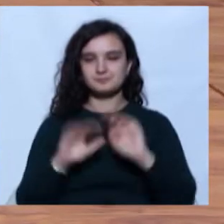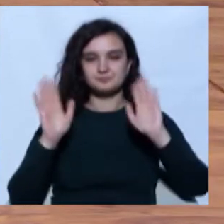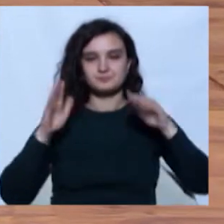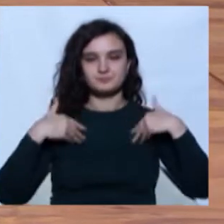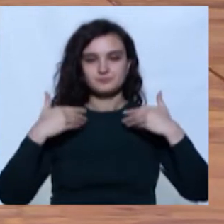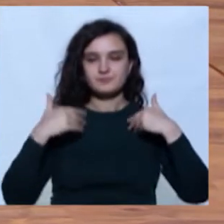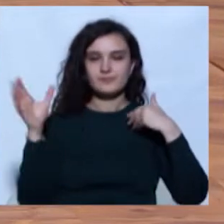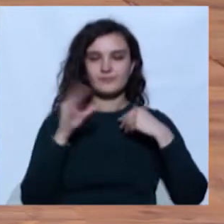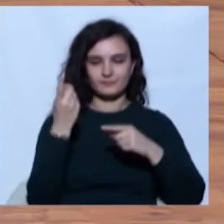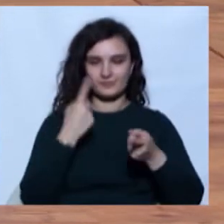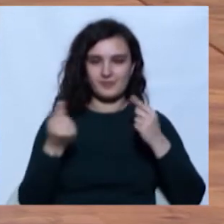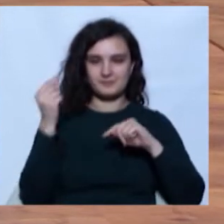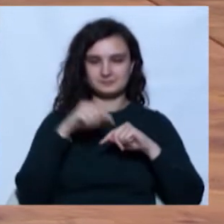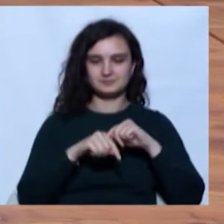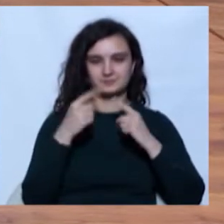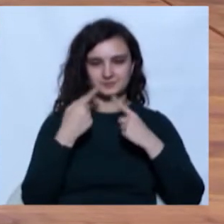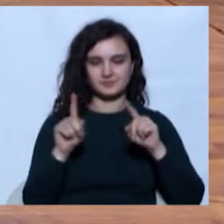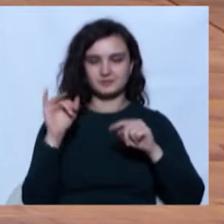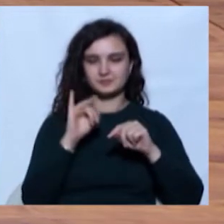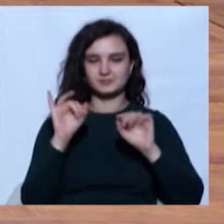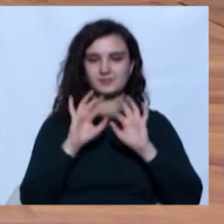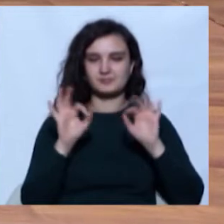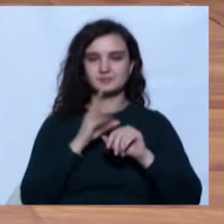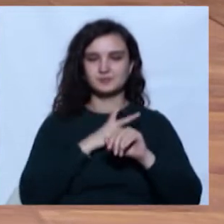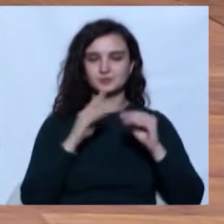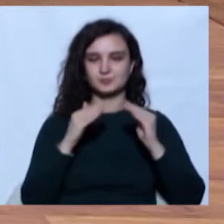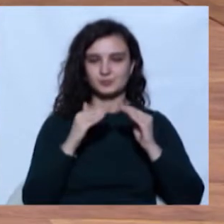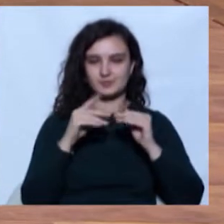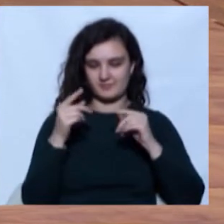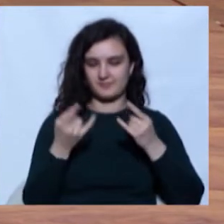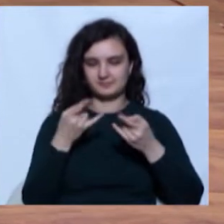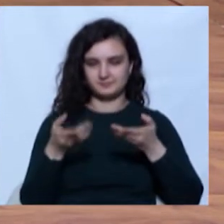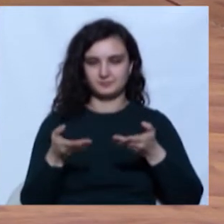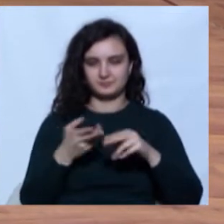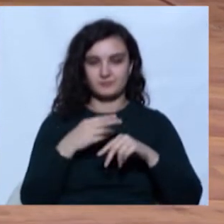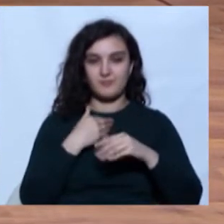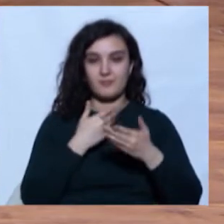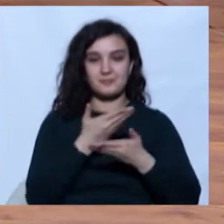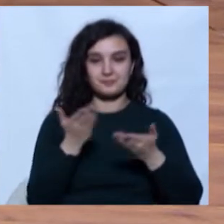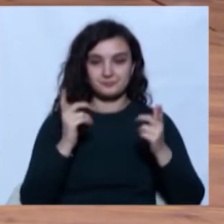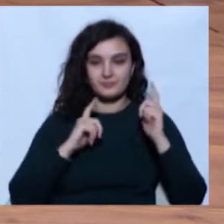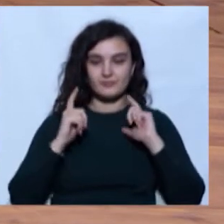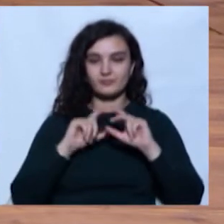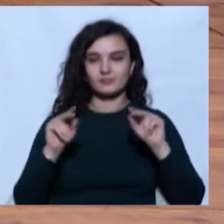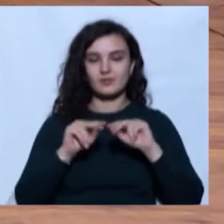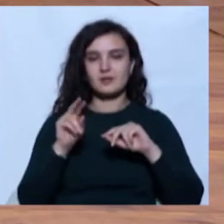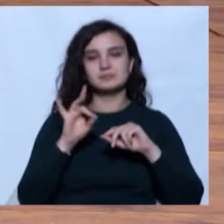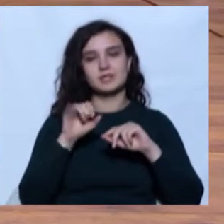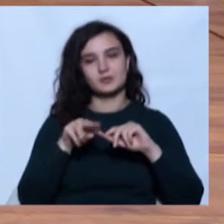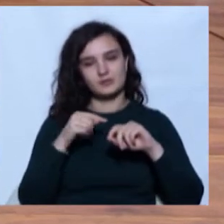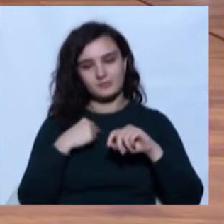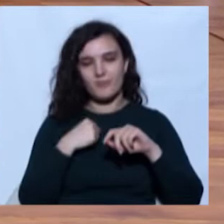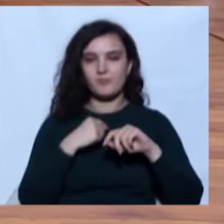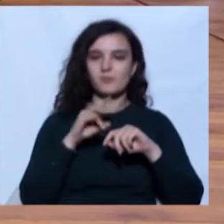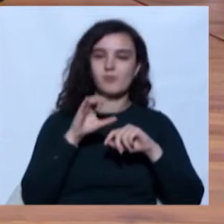Hi there everyone, and welcome back to another episode of English Book on TV. We are your hosts. I'm Mr. Daryl. I'm